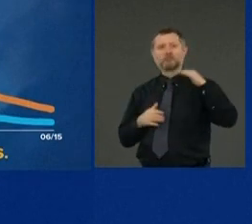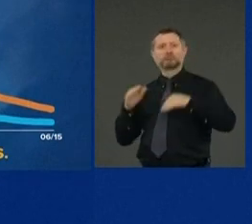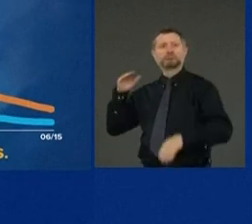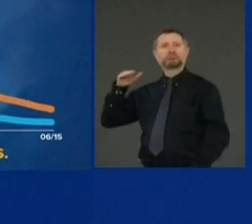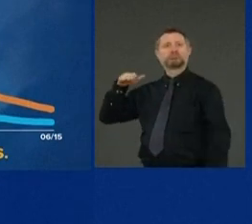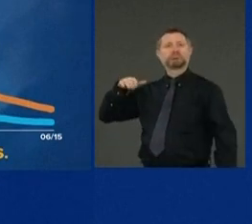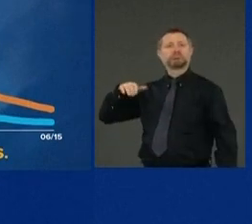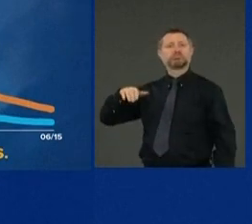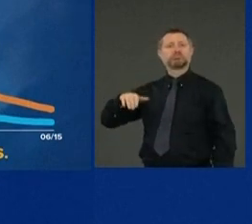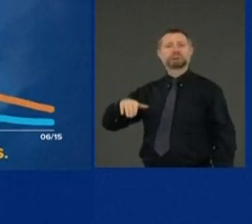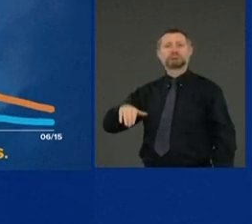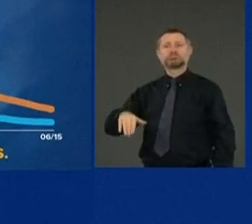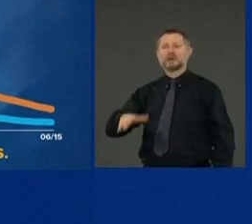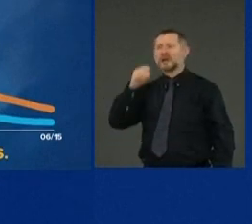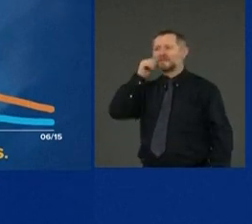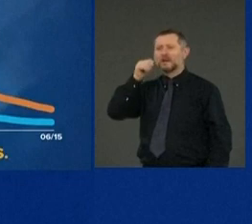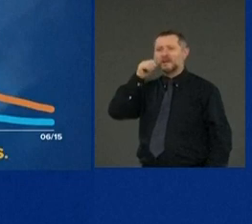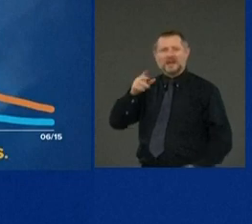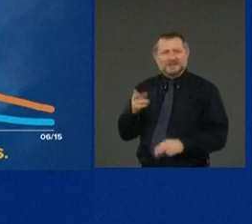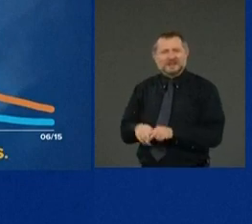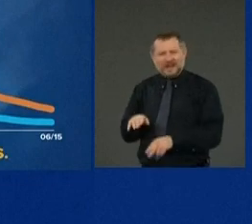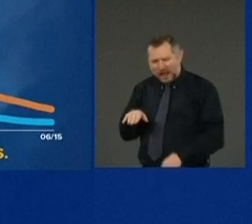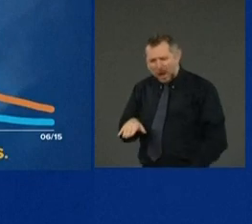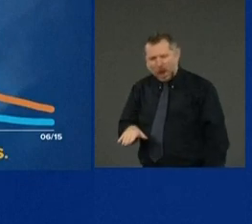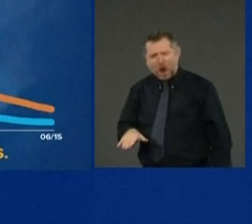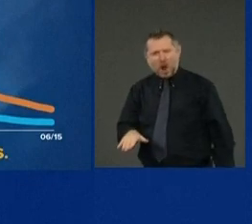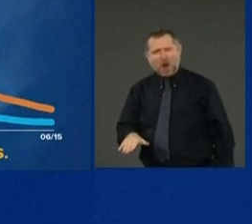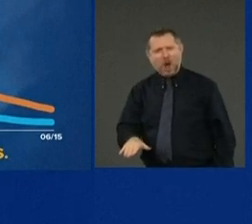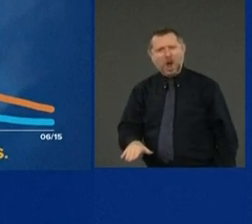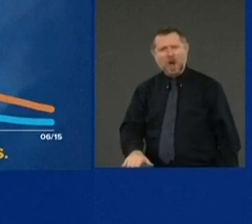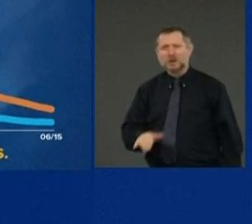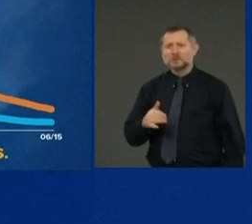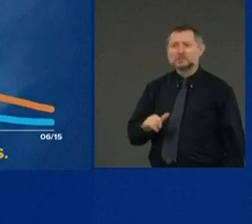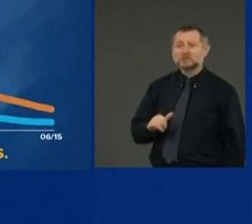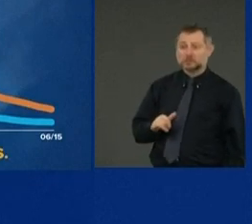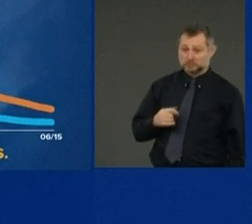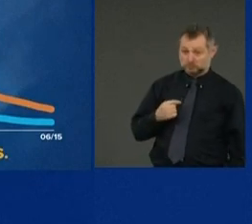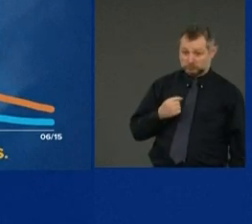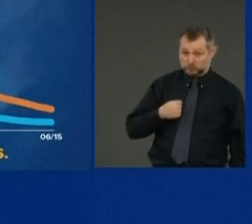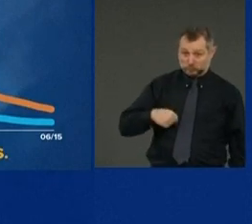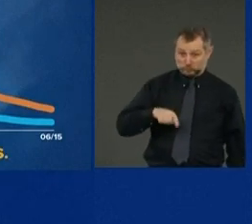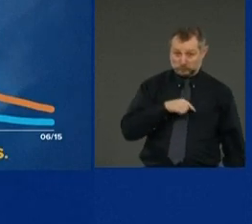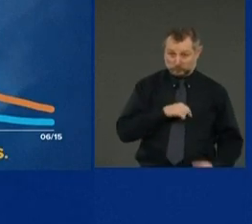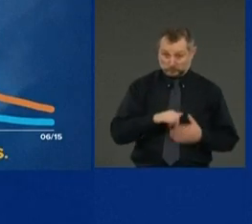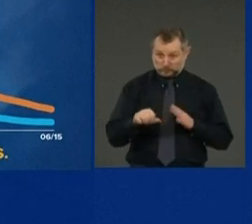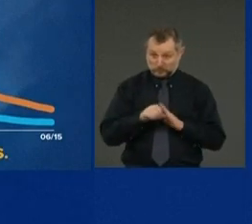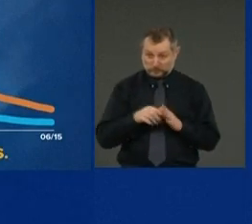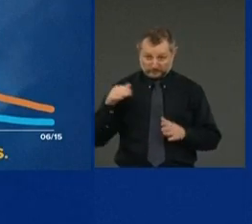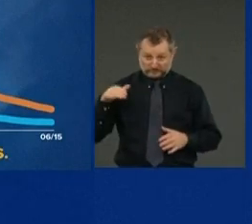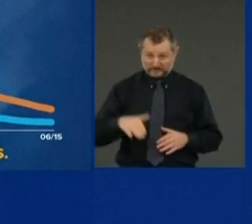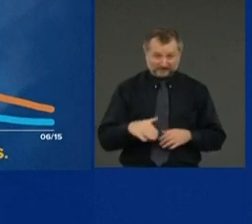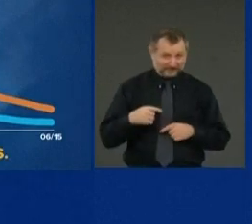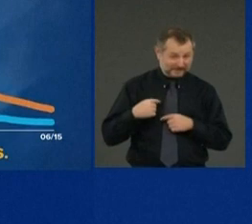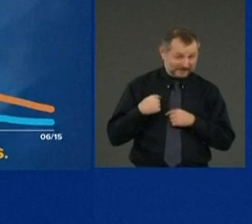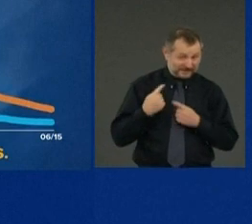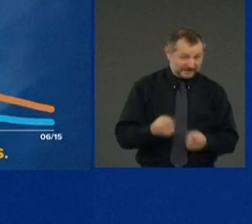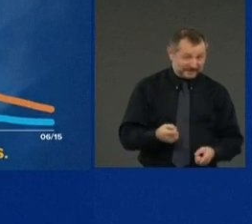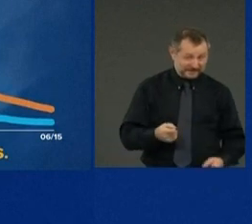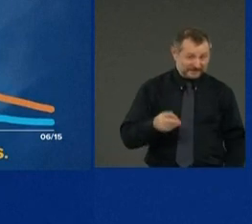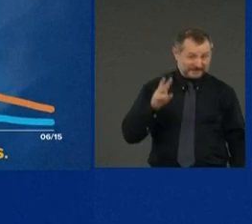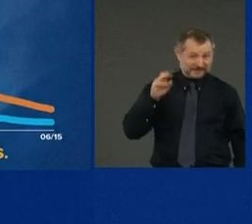day after day after day. We've been on the decrease for the past 60